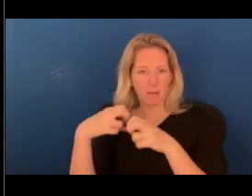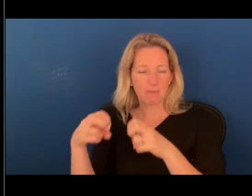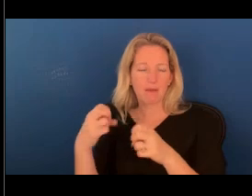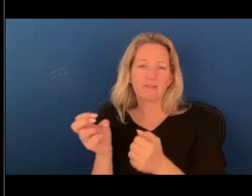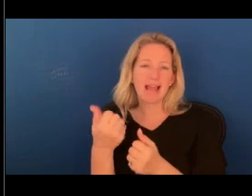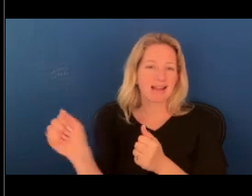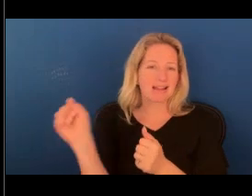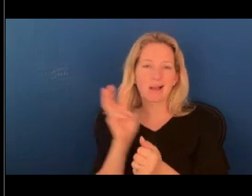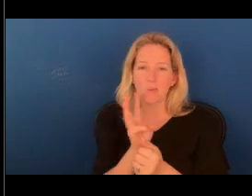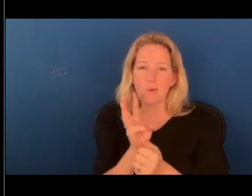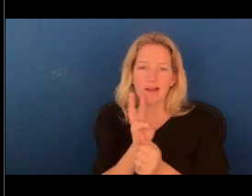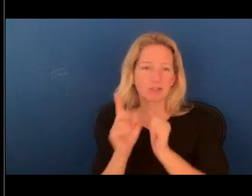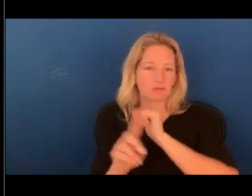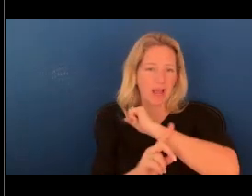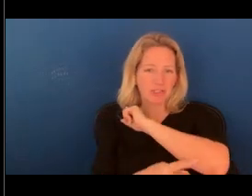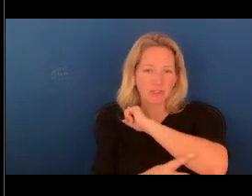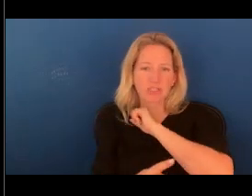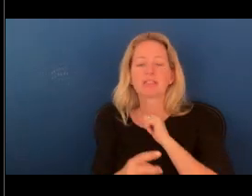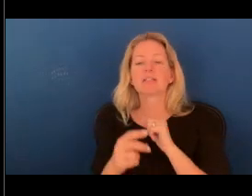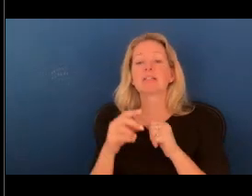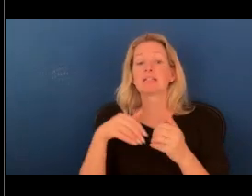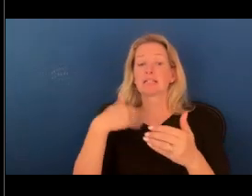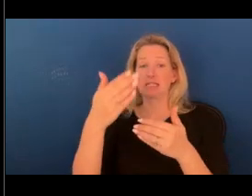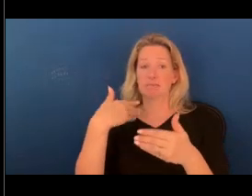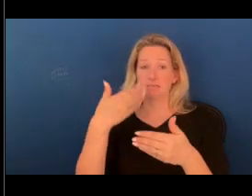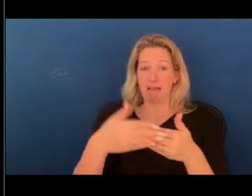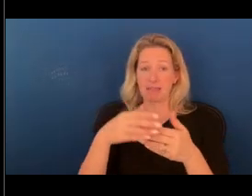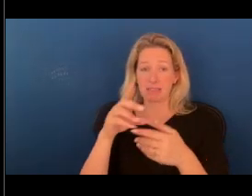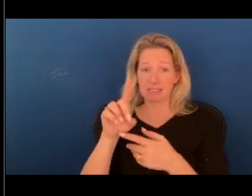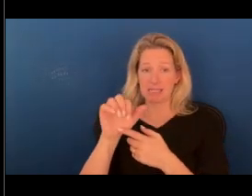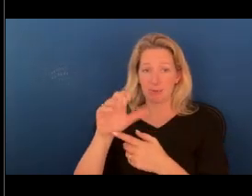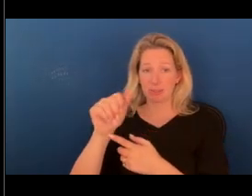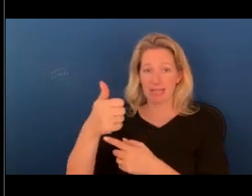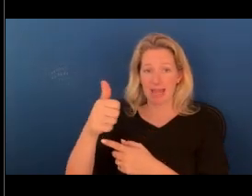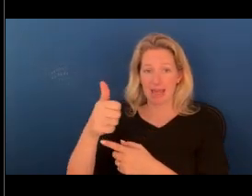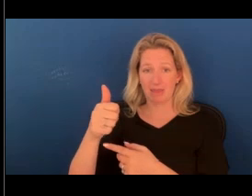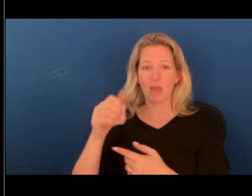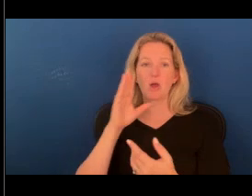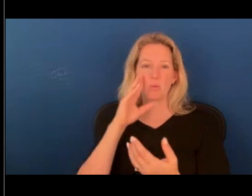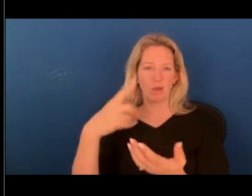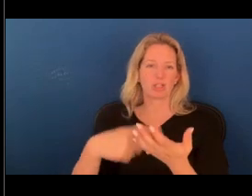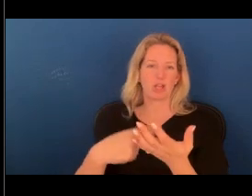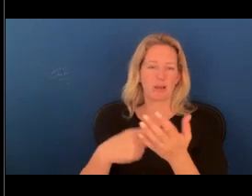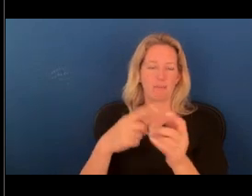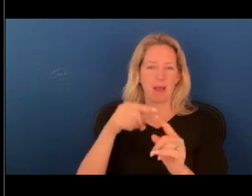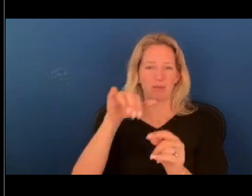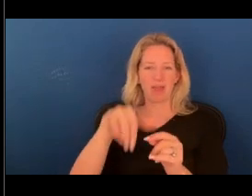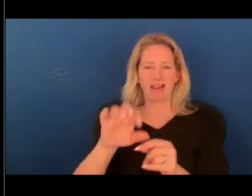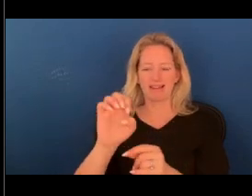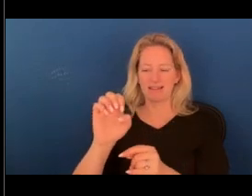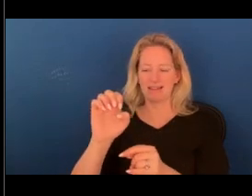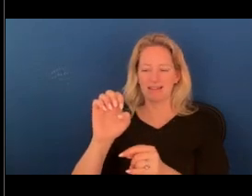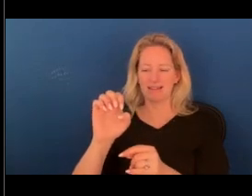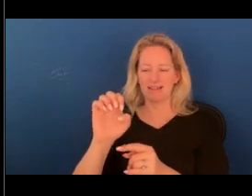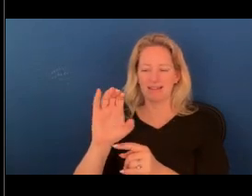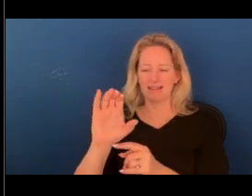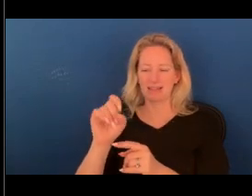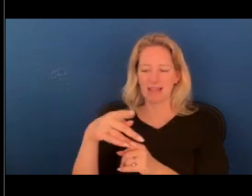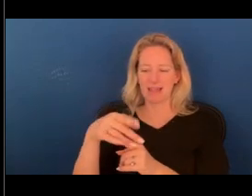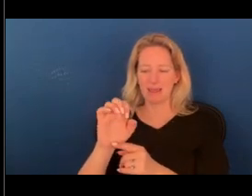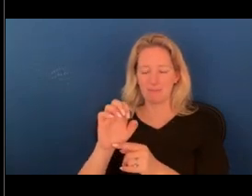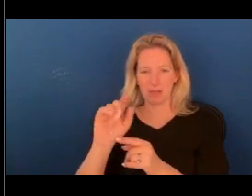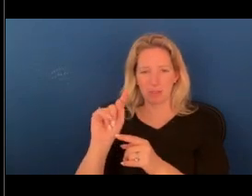webinar. Actually, the next one's on December 10th. We're doing something a little different. We're going to talk about that escape trash risk map, so it's going to be specifically on